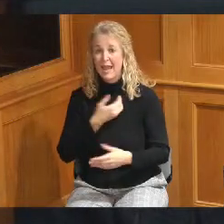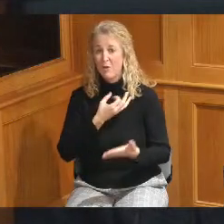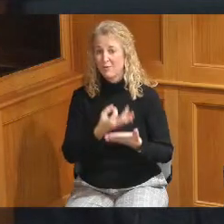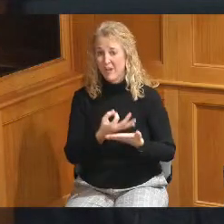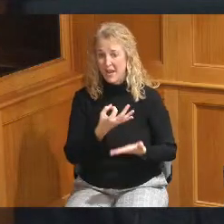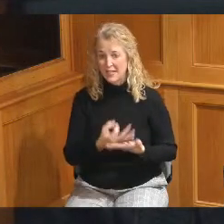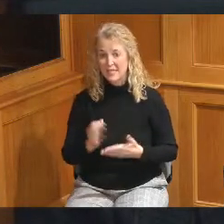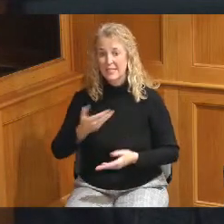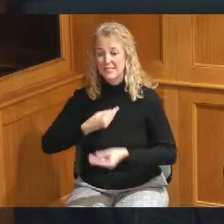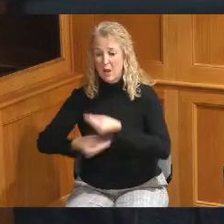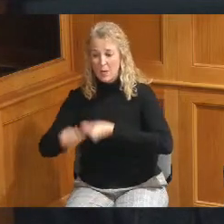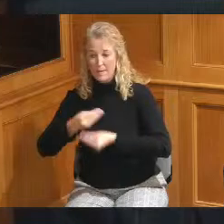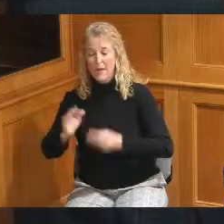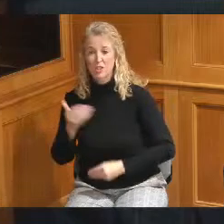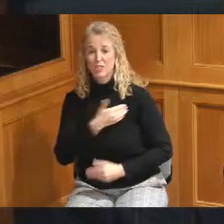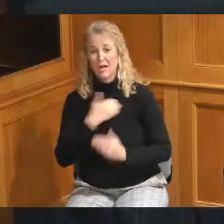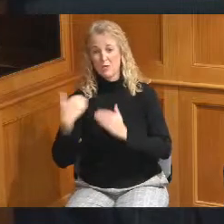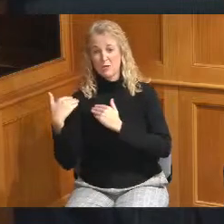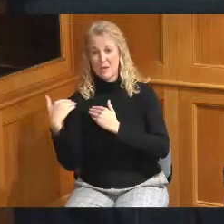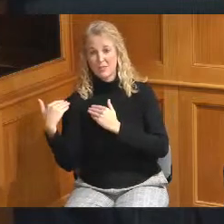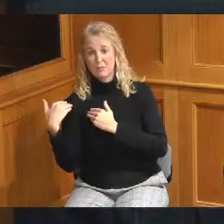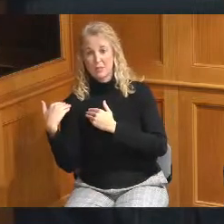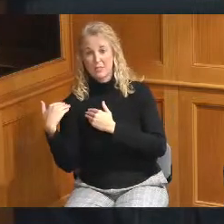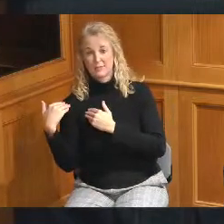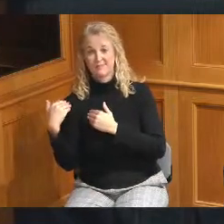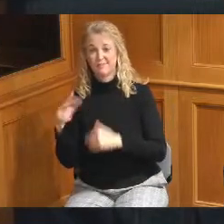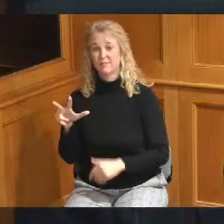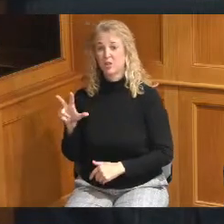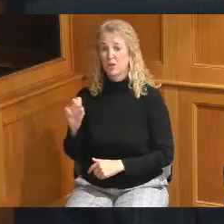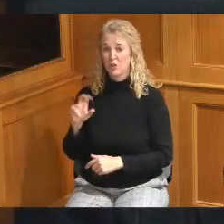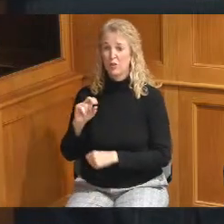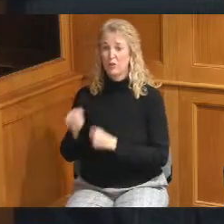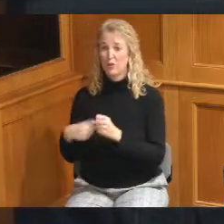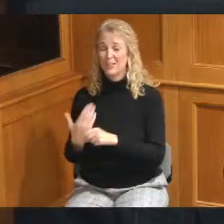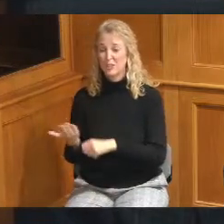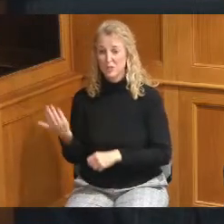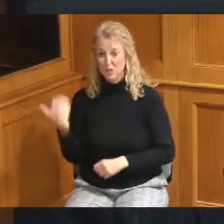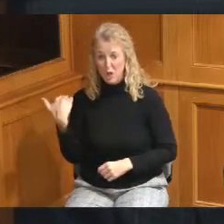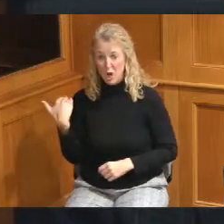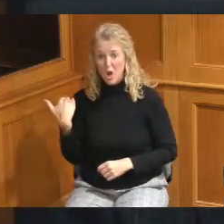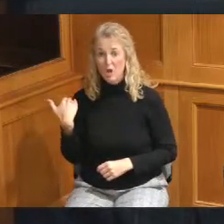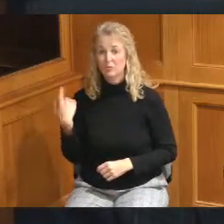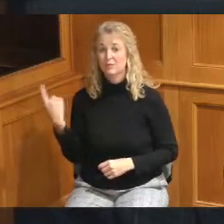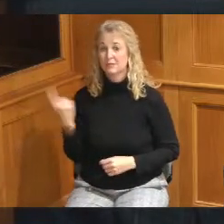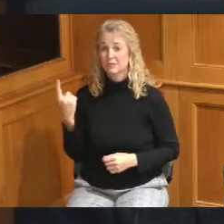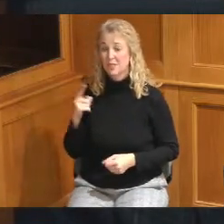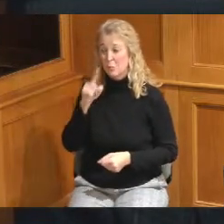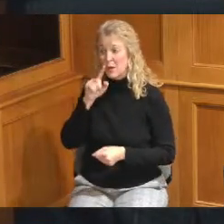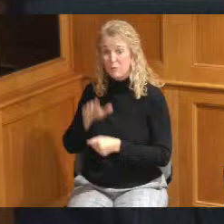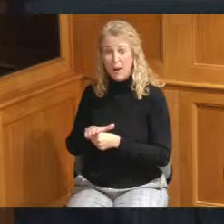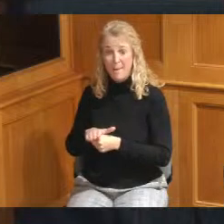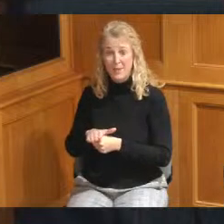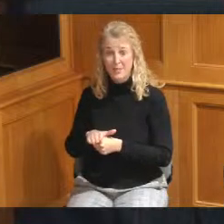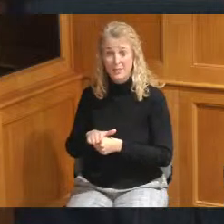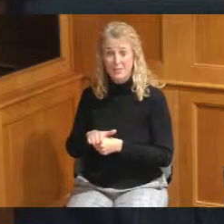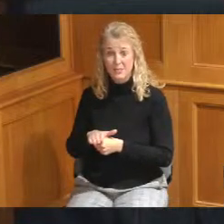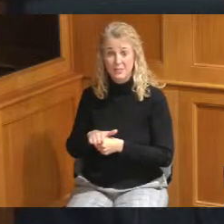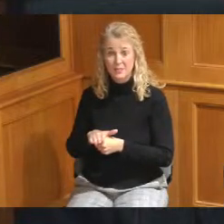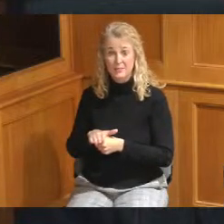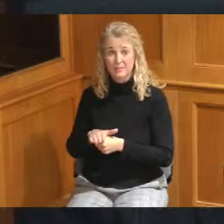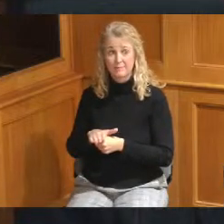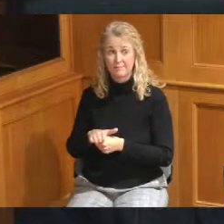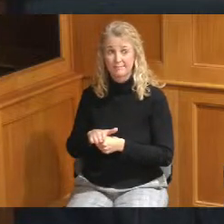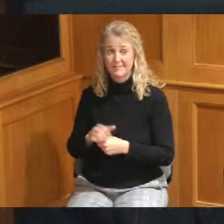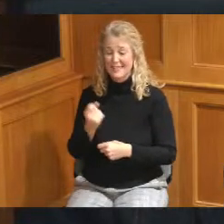finances and look at our obligations. And as was stated, 30 years ago, there was a promise made to this community, a promise that could